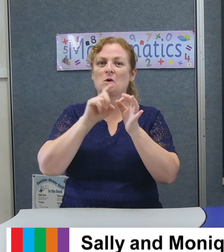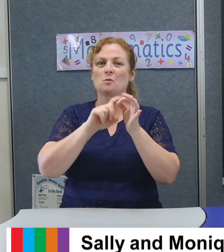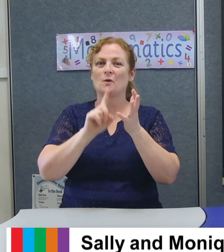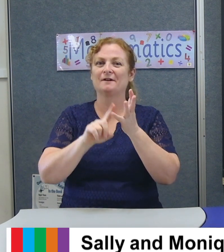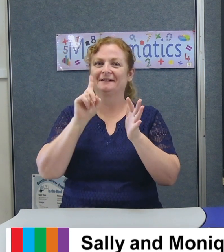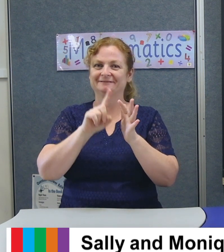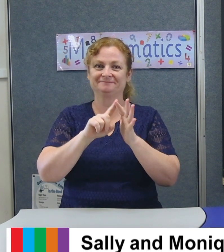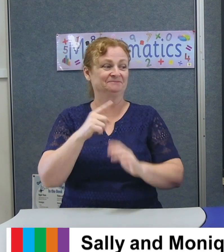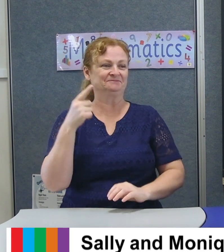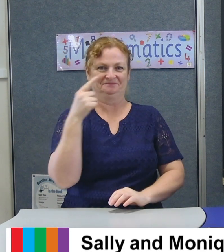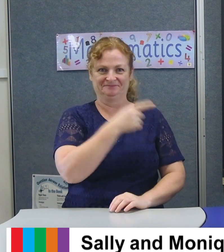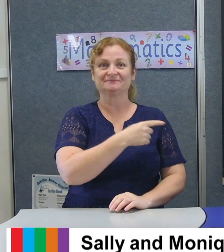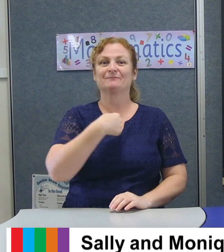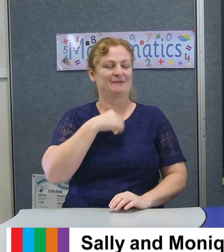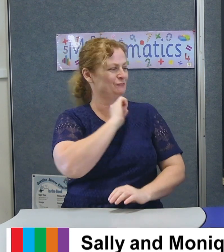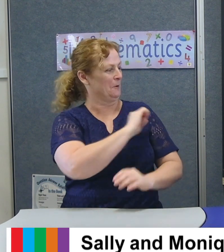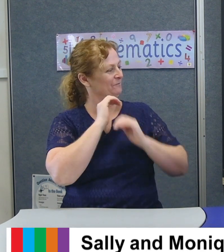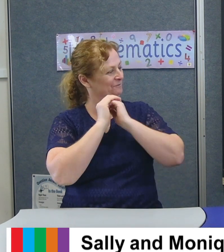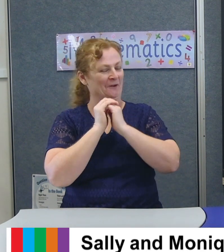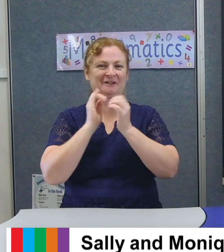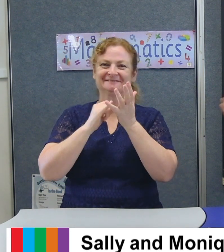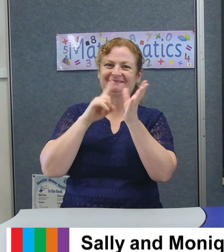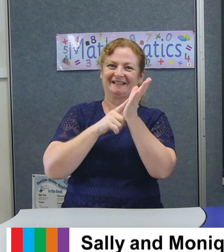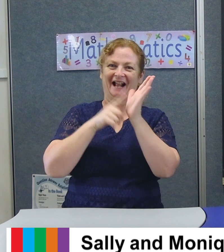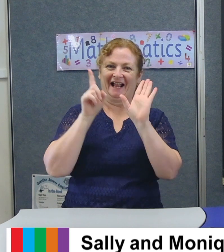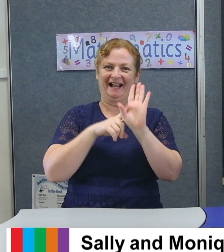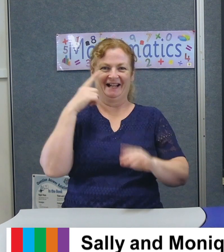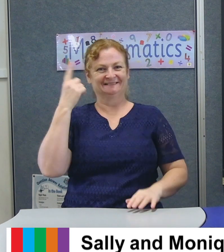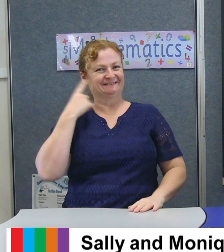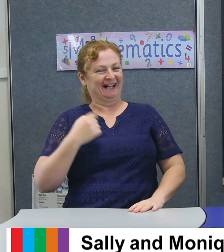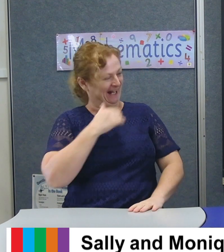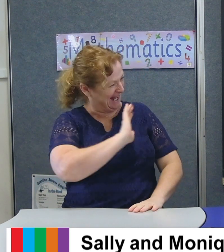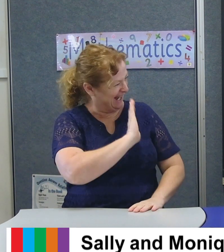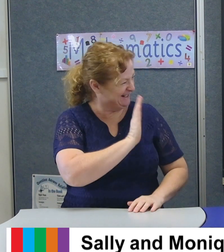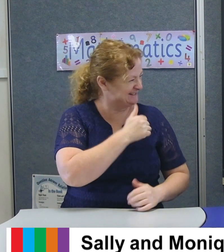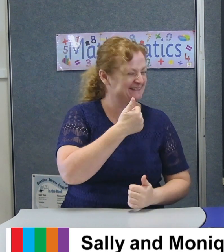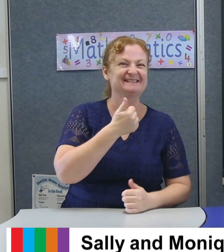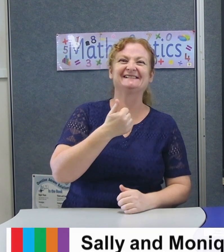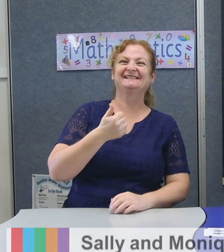Monique, and I have with me my friend Sally. Hi Sally.